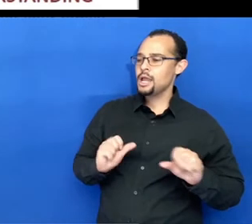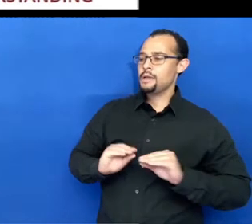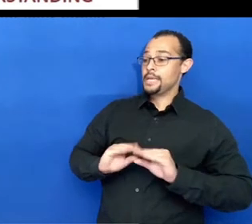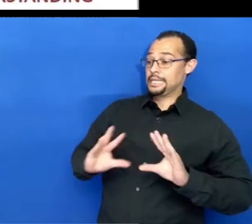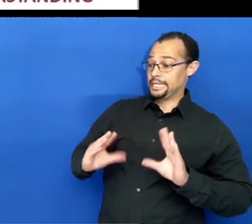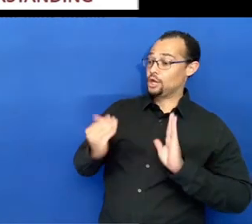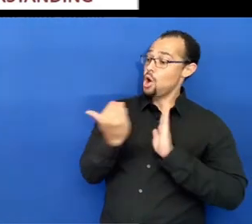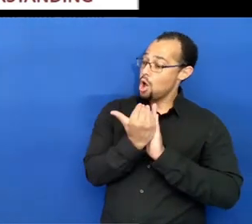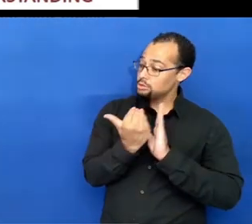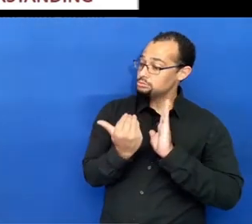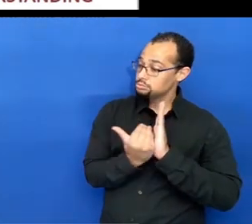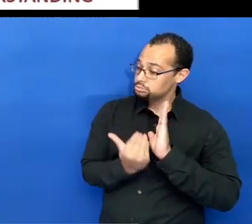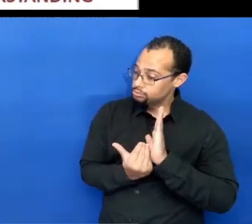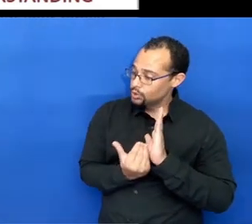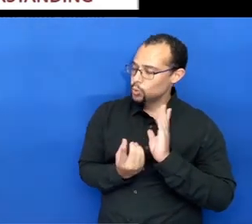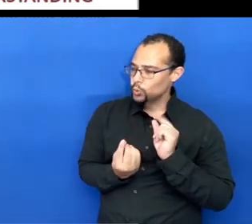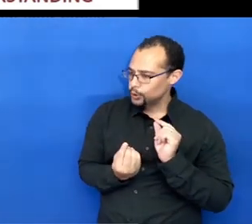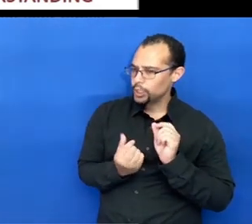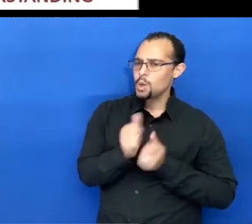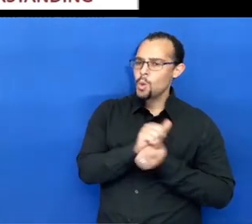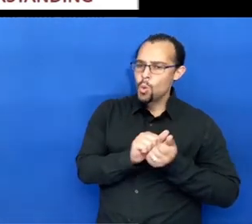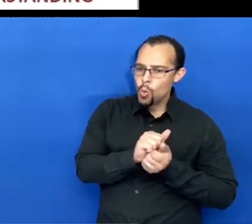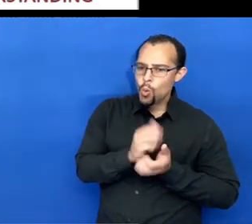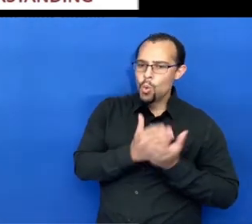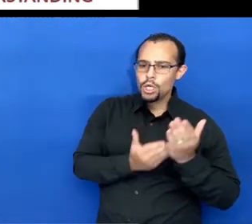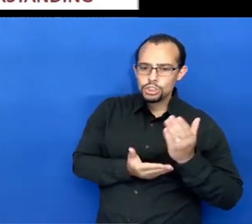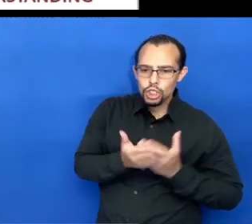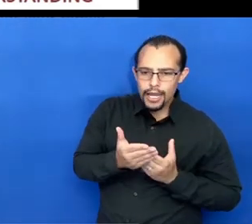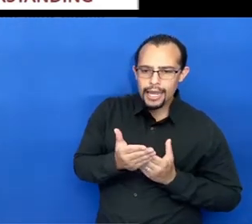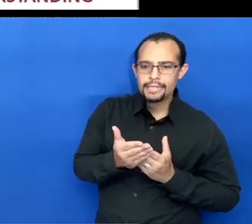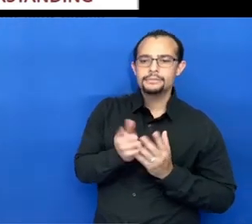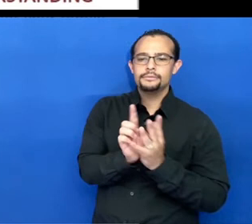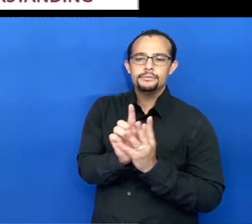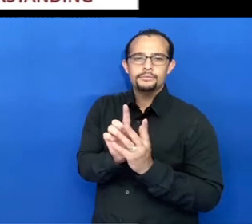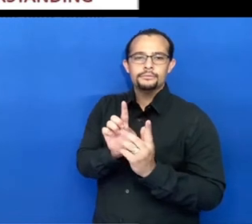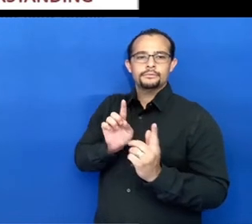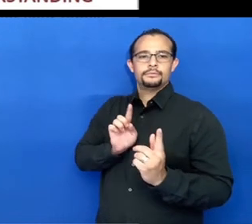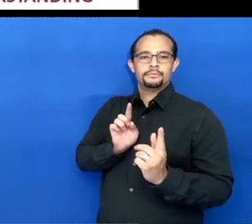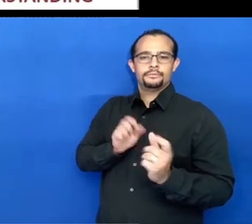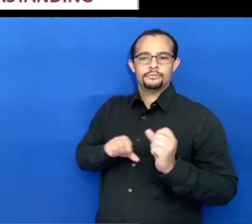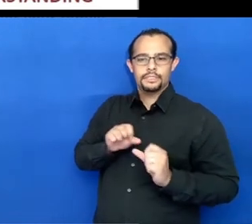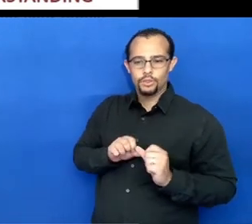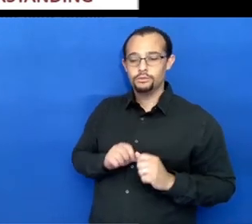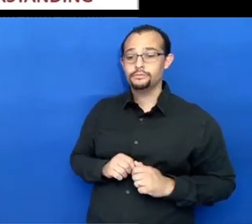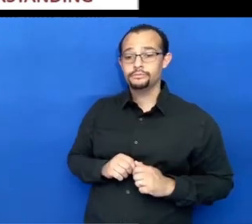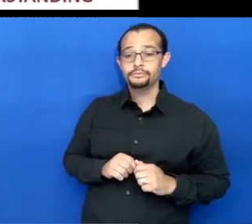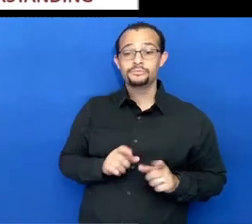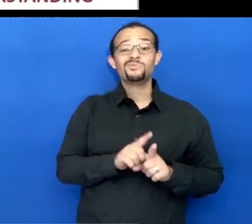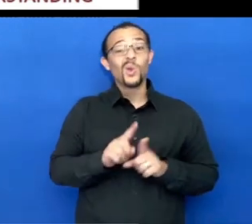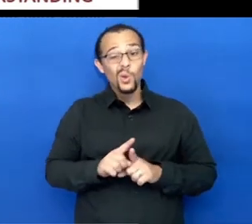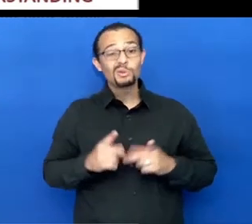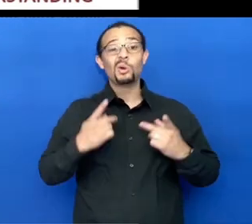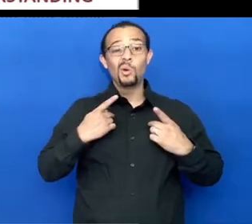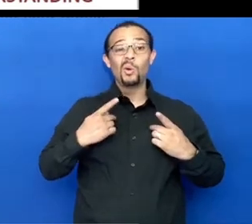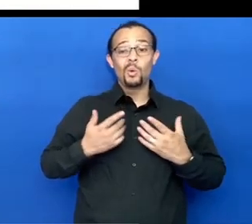through this time. And these are the steps that we're doing. Washing our hands, we're staying away from others. So make sure we're